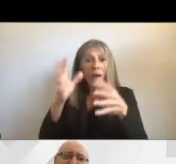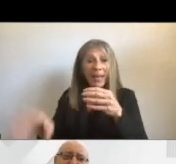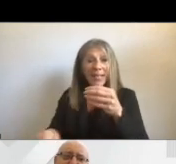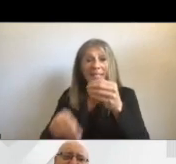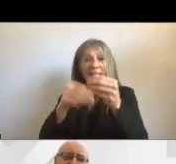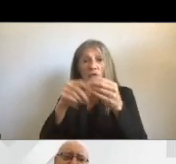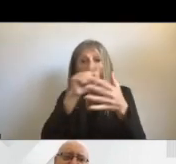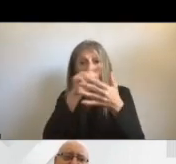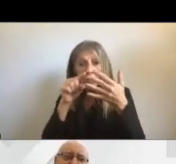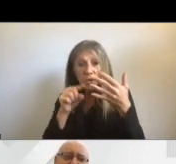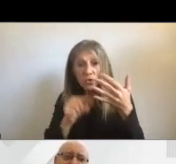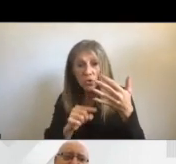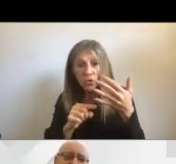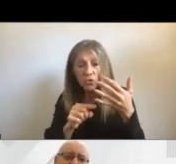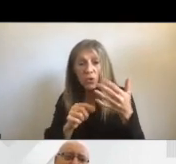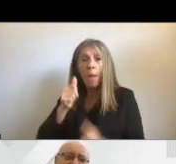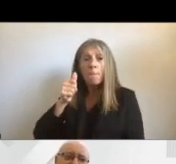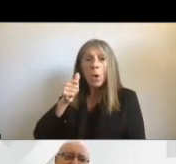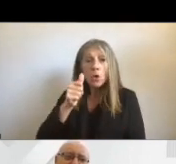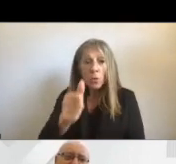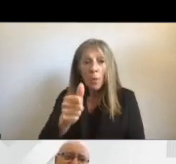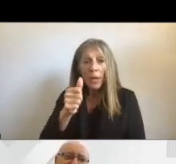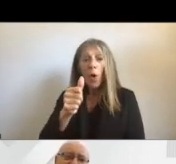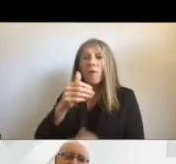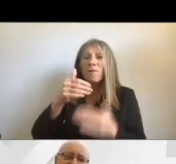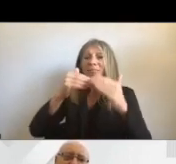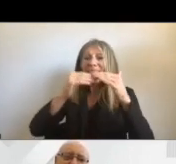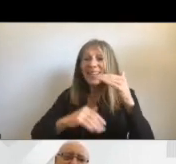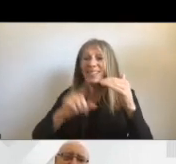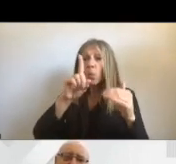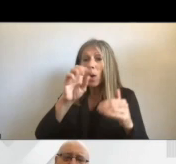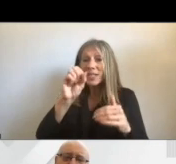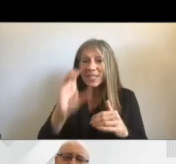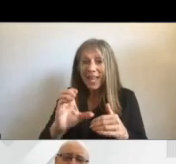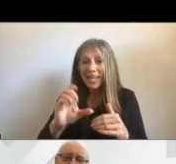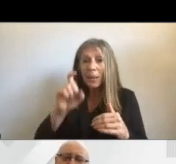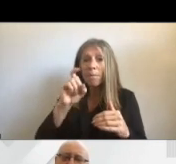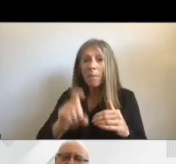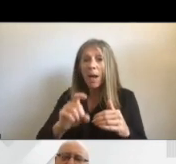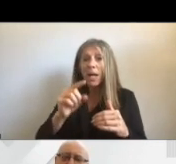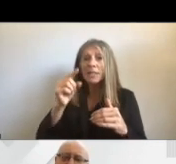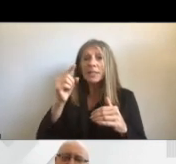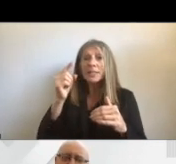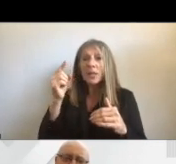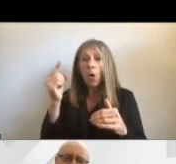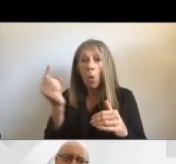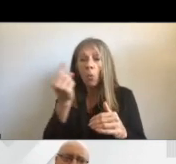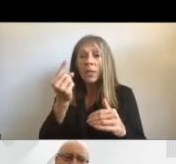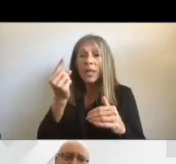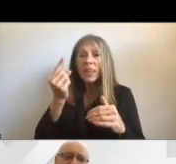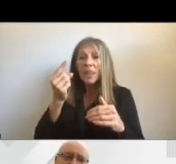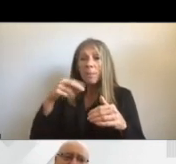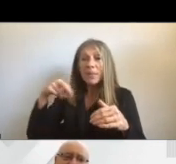indication complying with R308.2 must have the same duration as the walk interval.